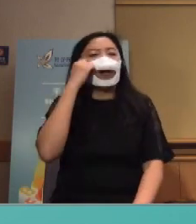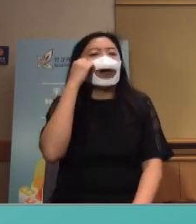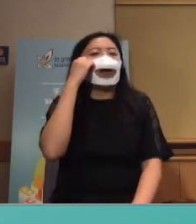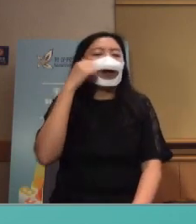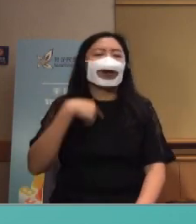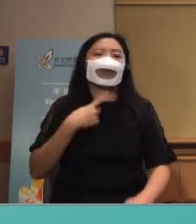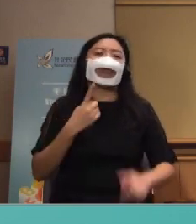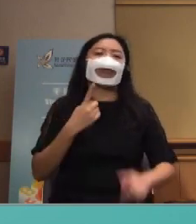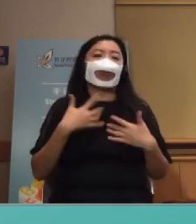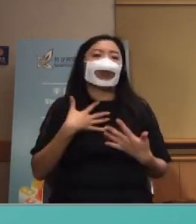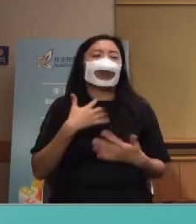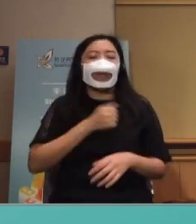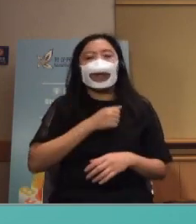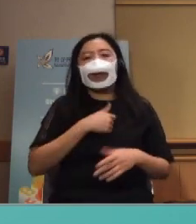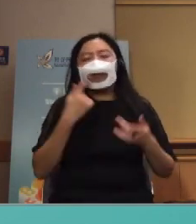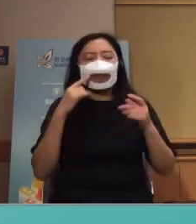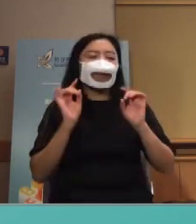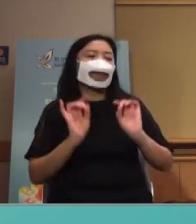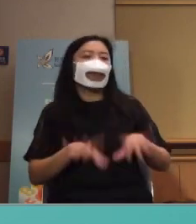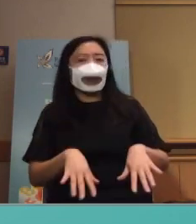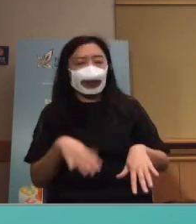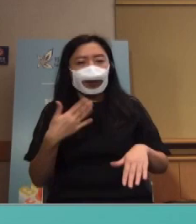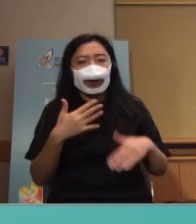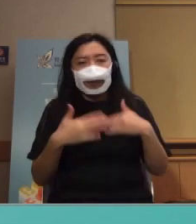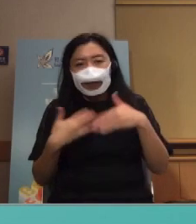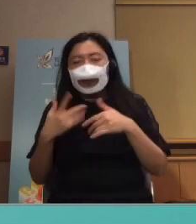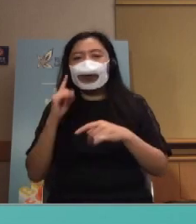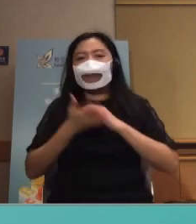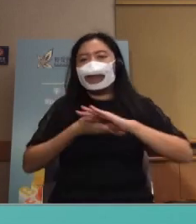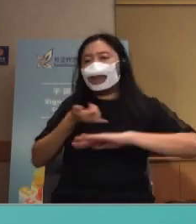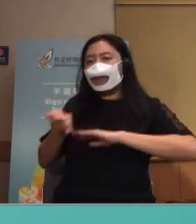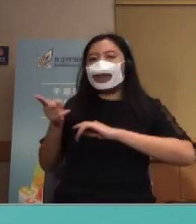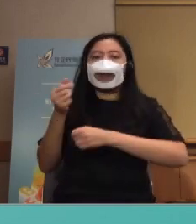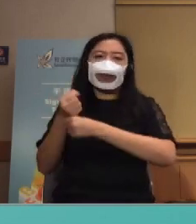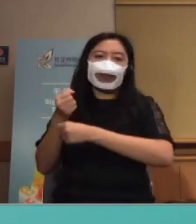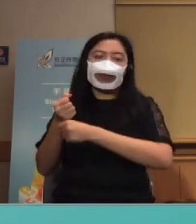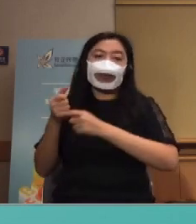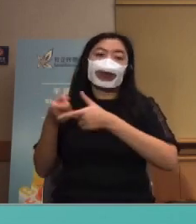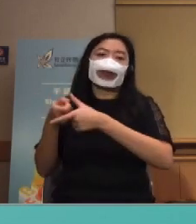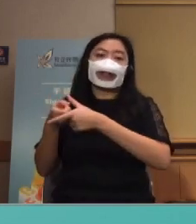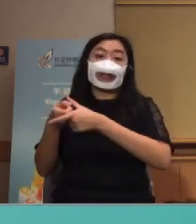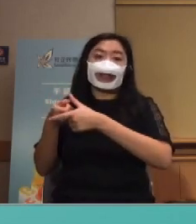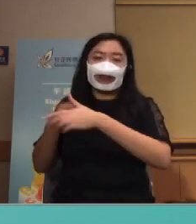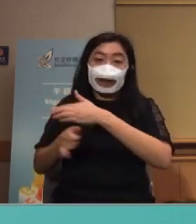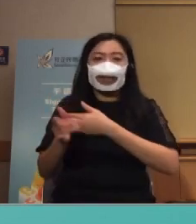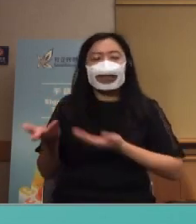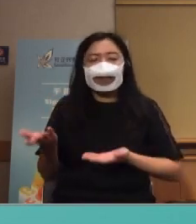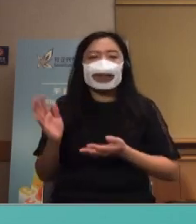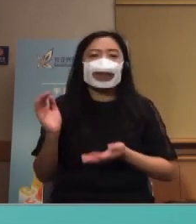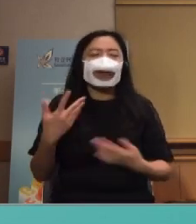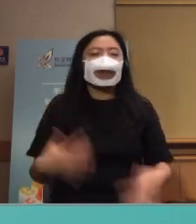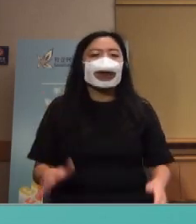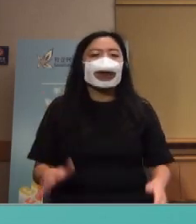HKX, did that for a few years, and then I was kind of looking to something that could solve the issue, because I thought, okay, corporates can really drive the change. And I came to